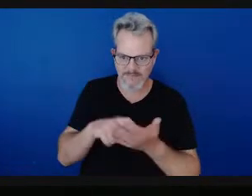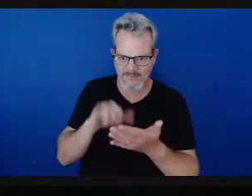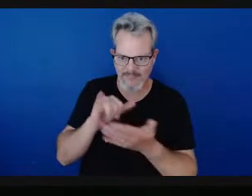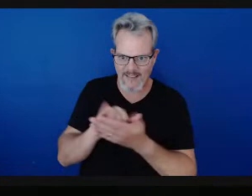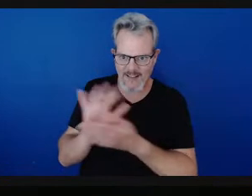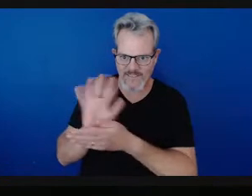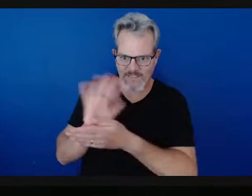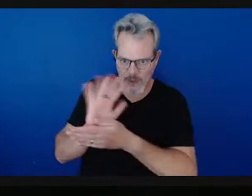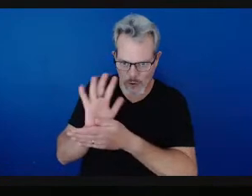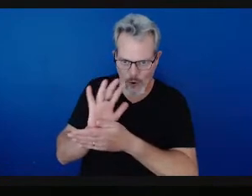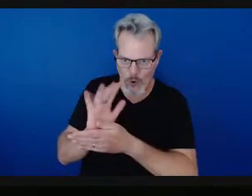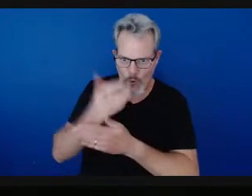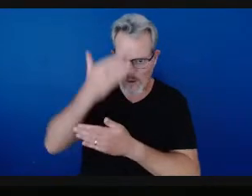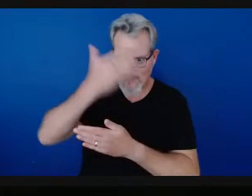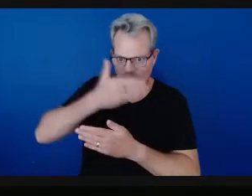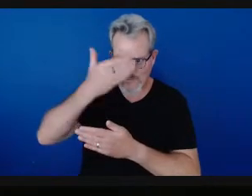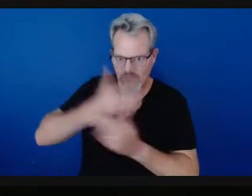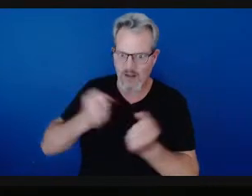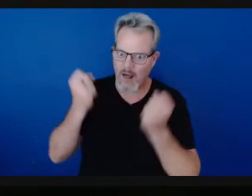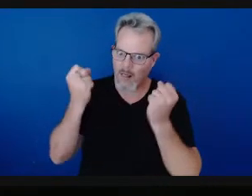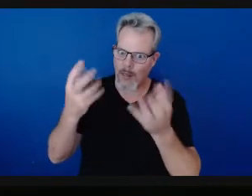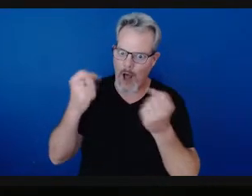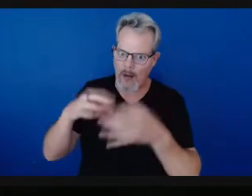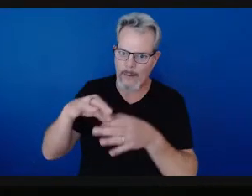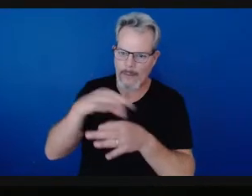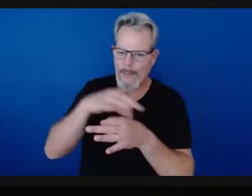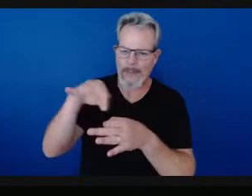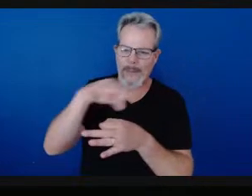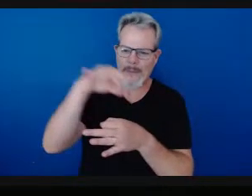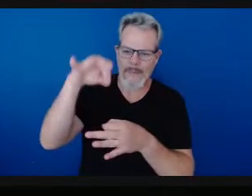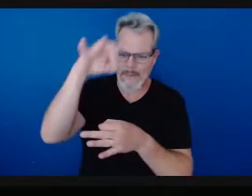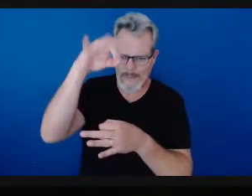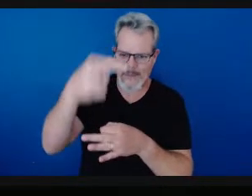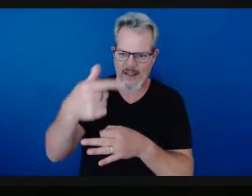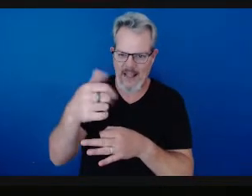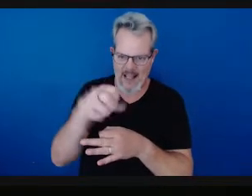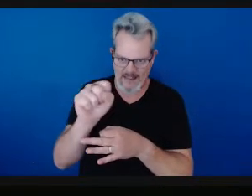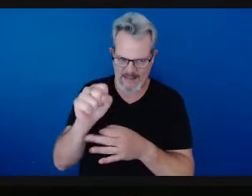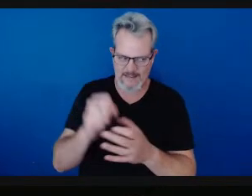foreground with a lot of gas coming along with it as well. This is in real time.